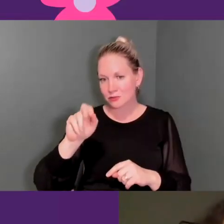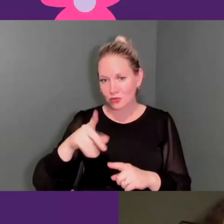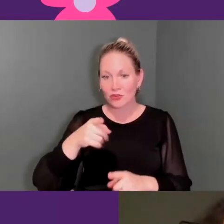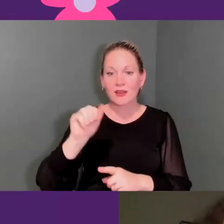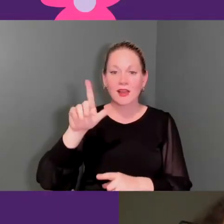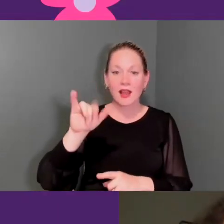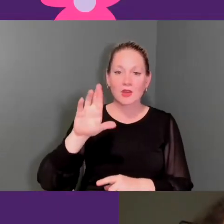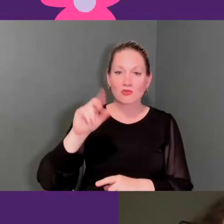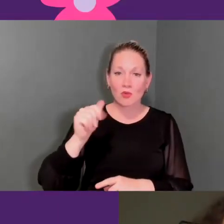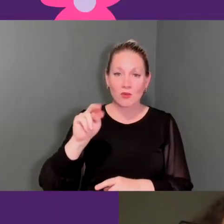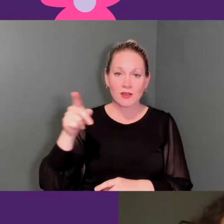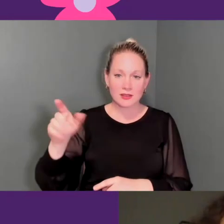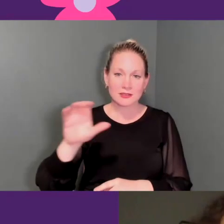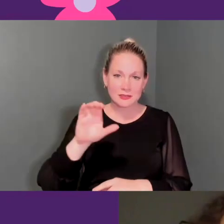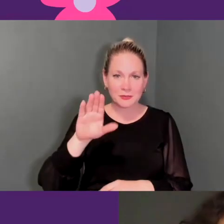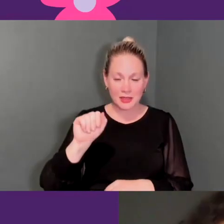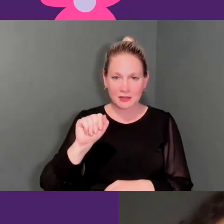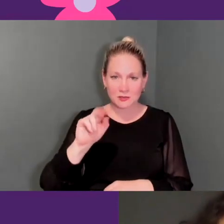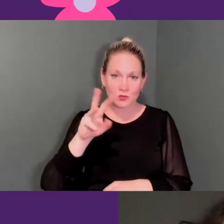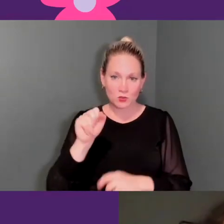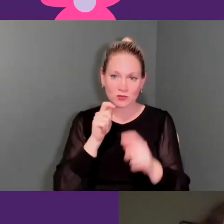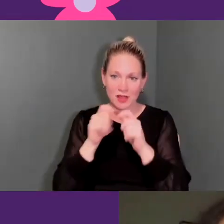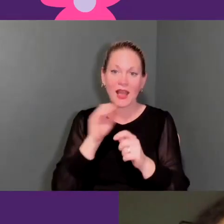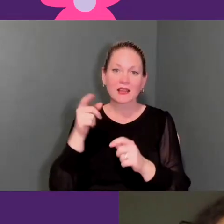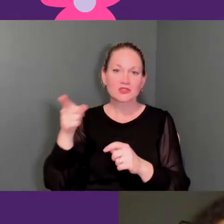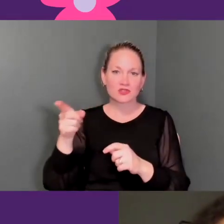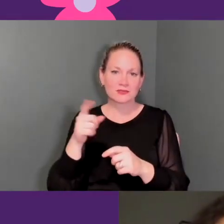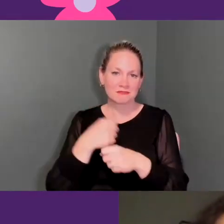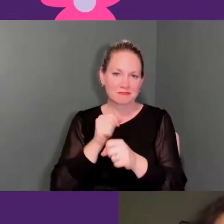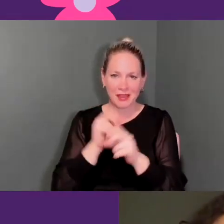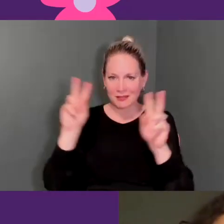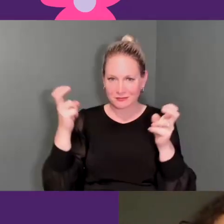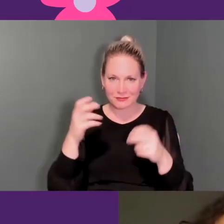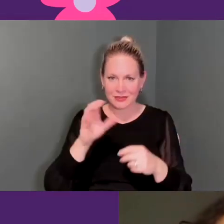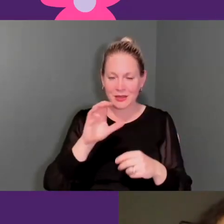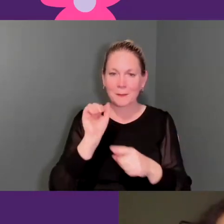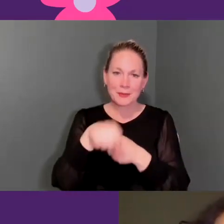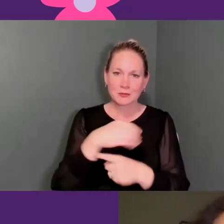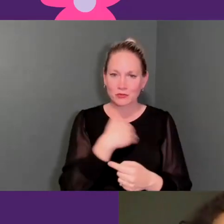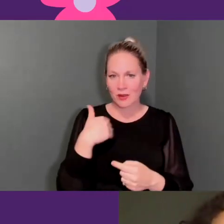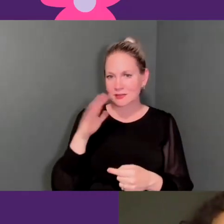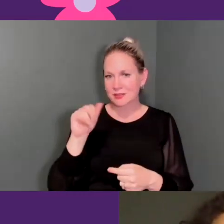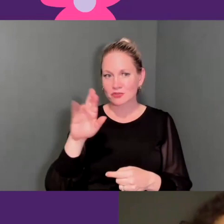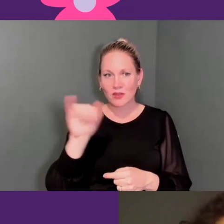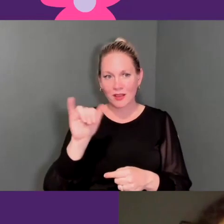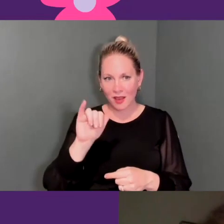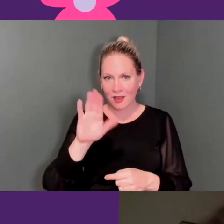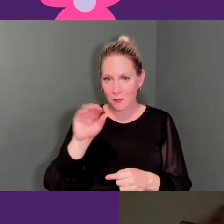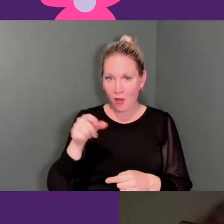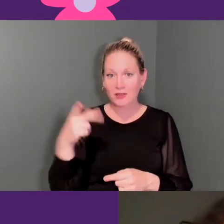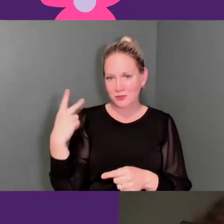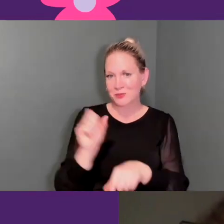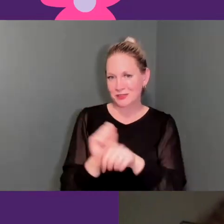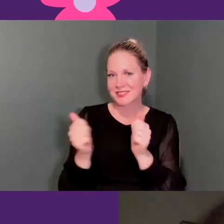NewsHour correspondent and author of Beat Breast Cancer Like a Boss. Ali and I worked together as producers in the NBC White House booth in the